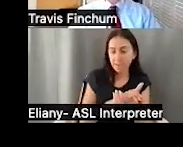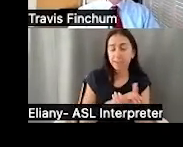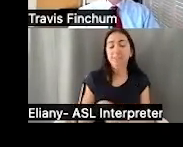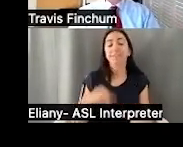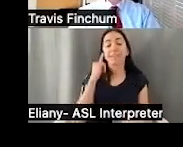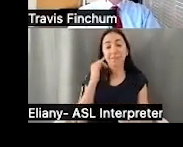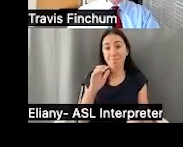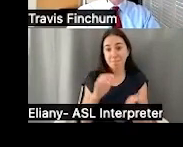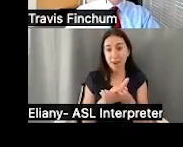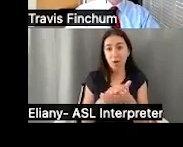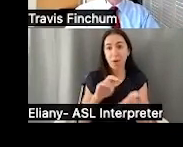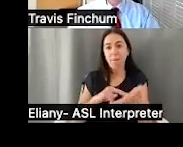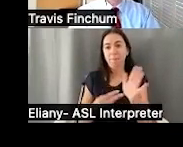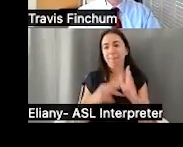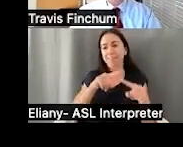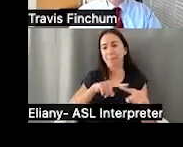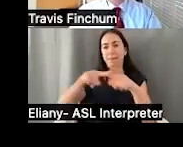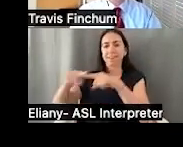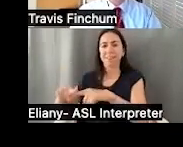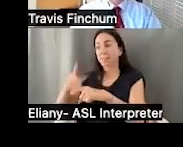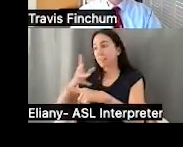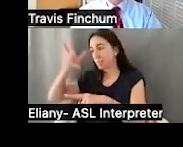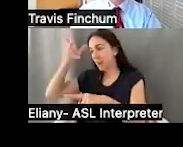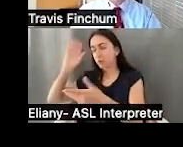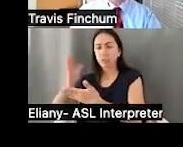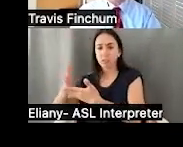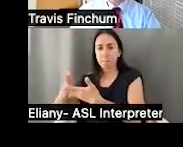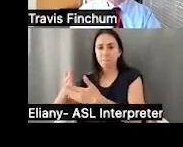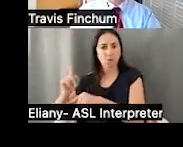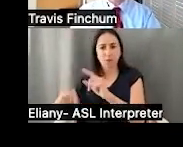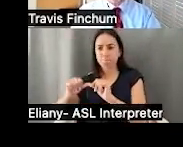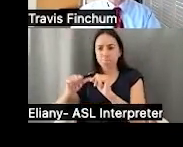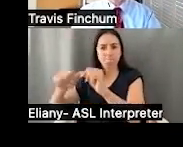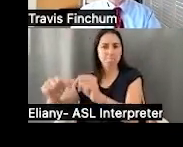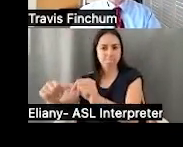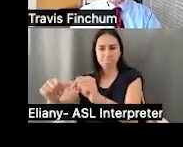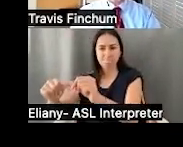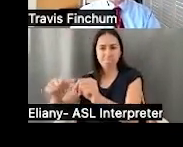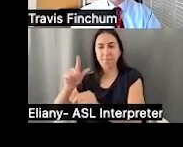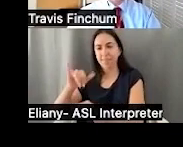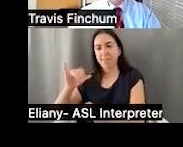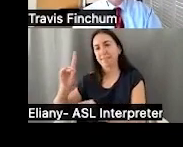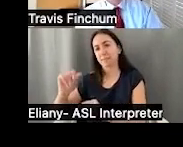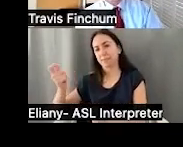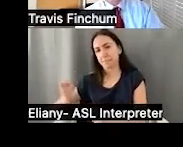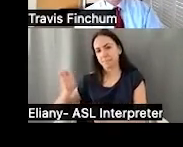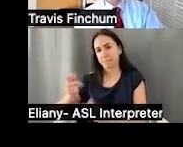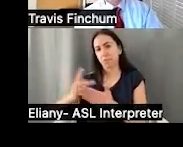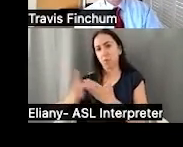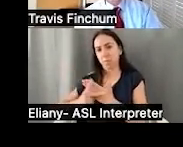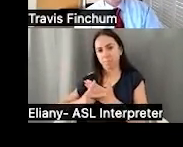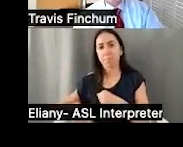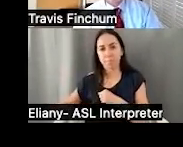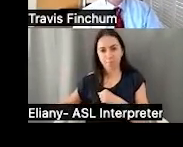break the cycle of dependency on your parent, and you may not be eligible for the childhood disability benefits for the